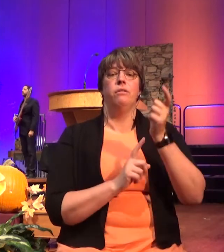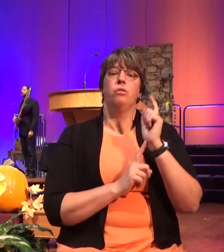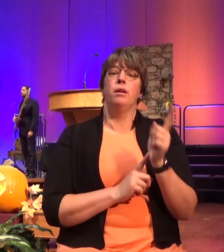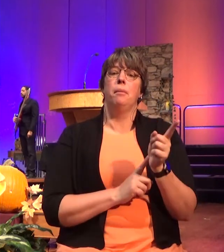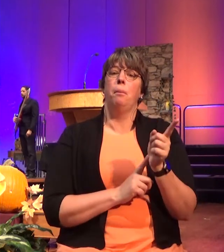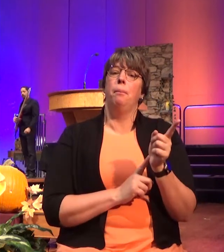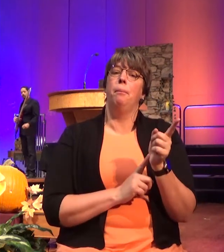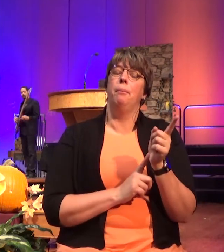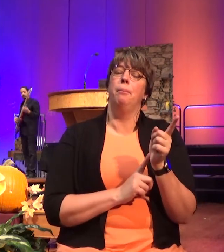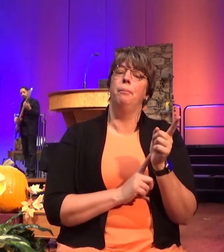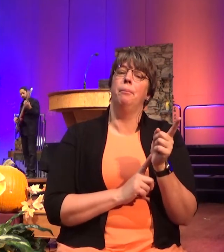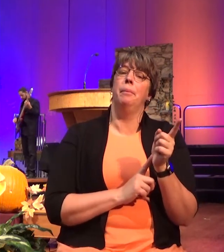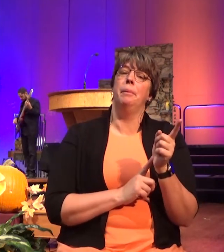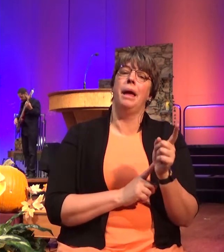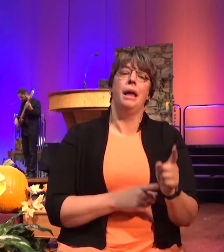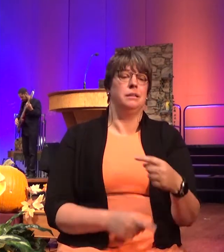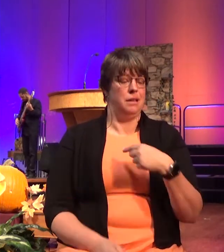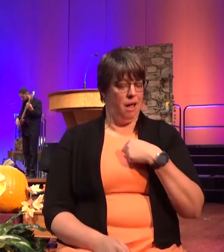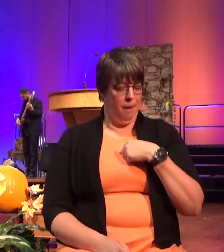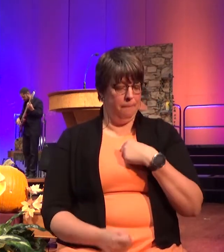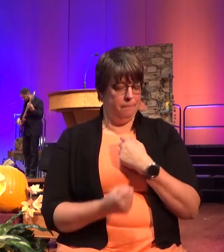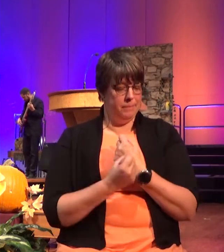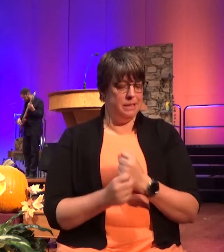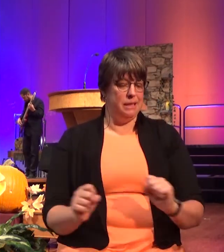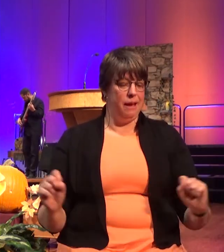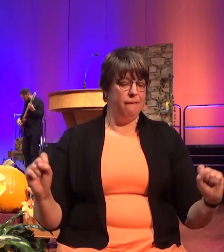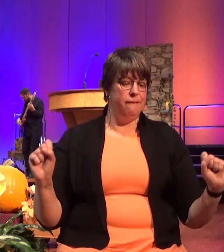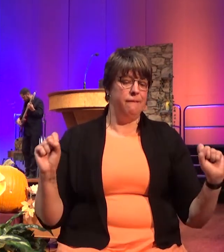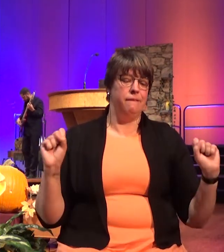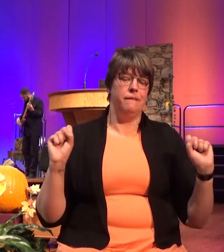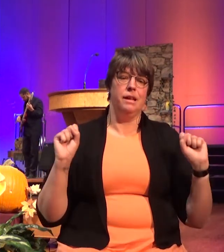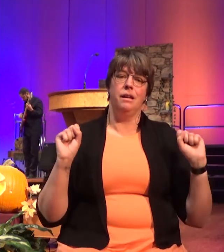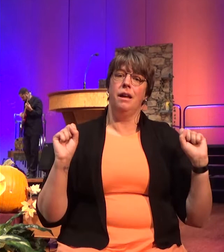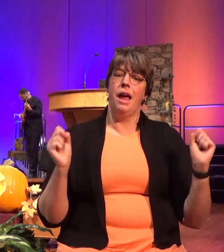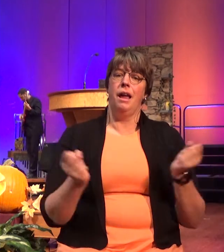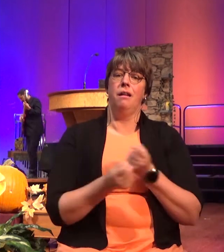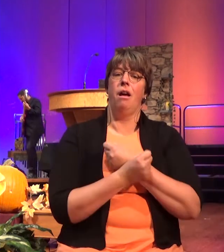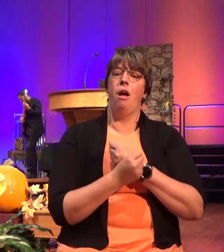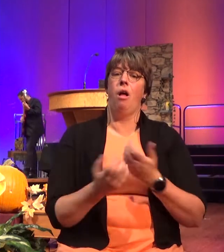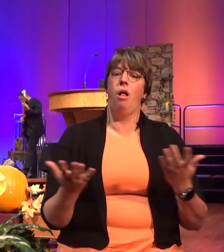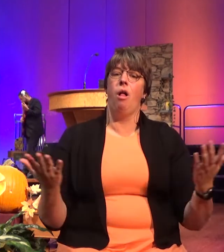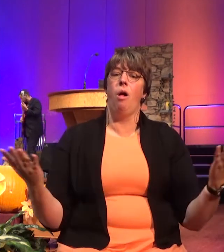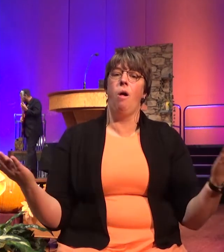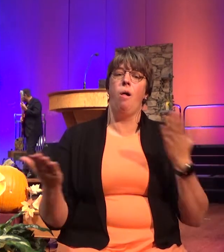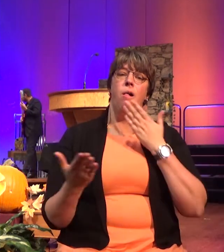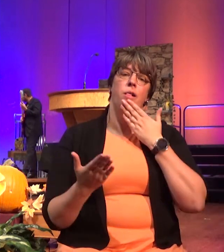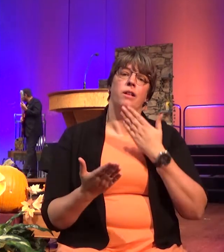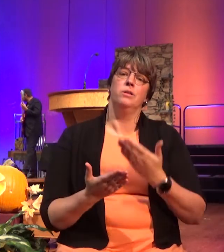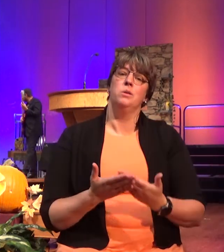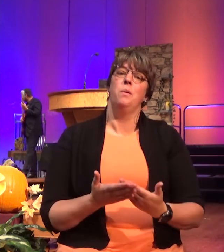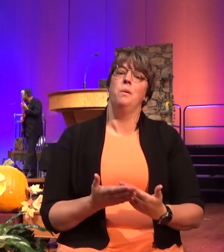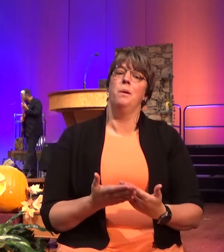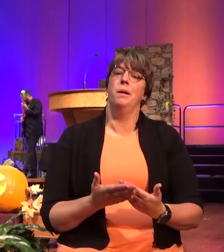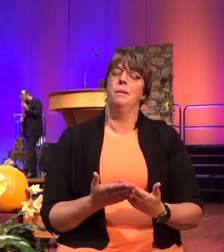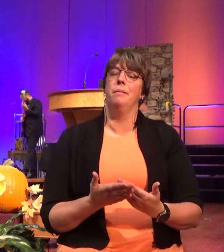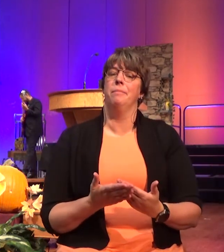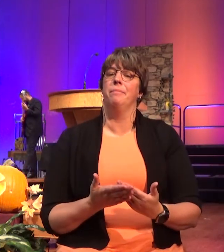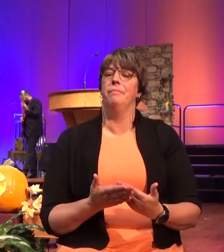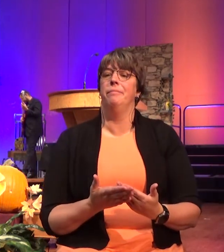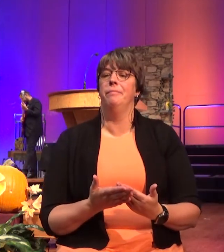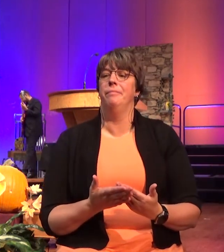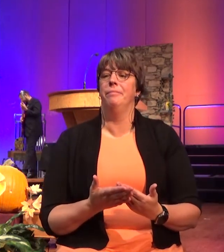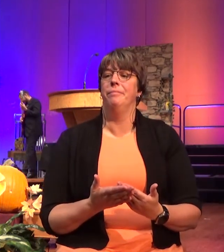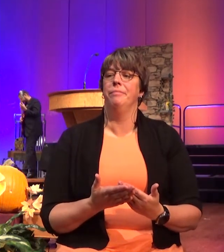moment, I am safe and all is well.